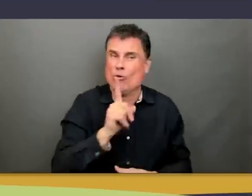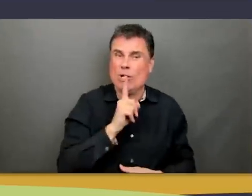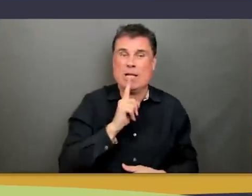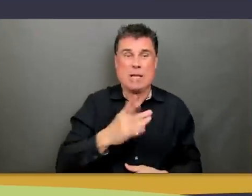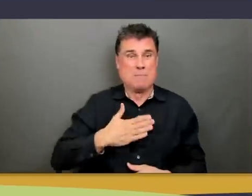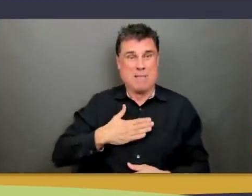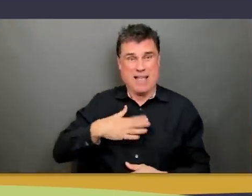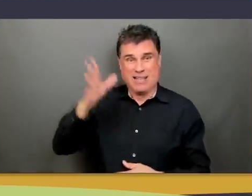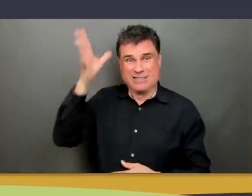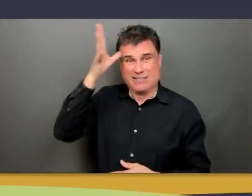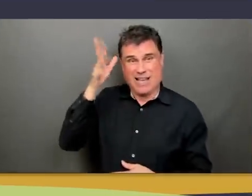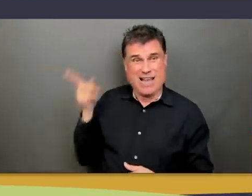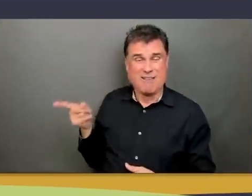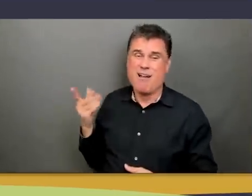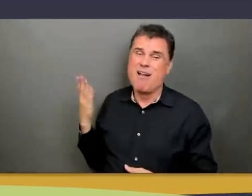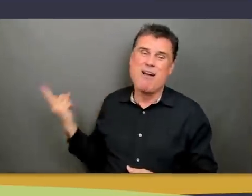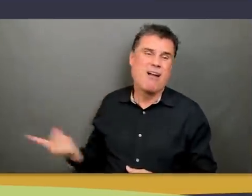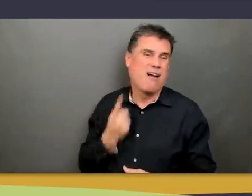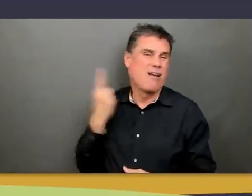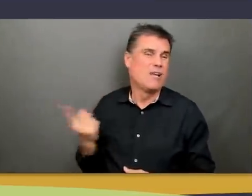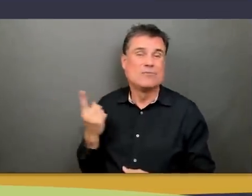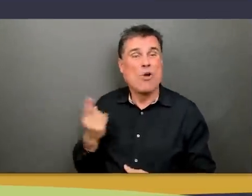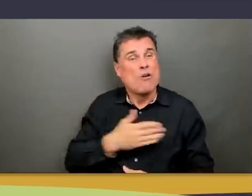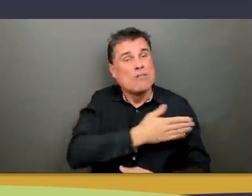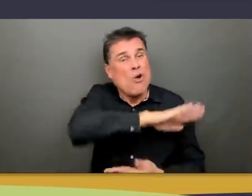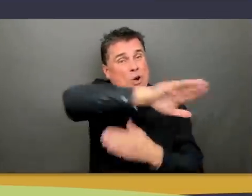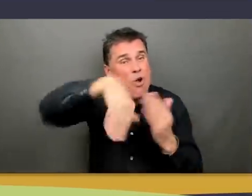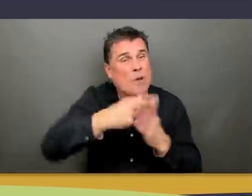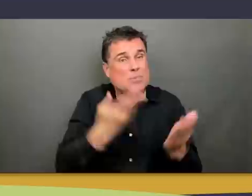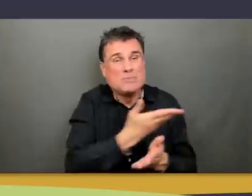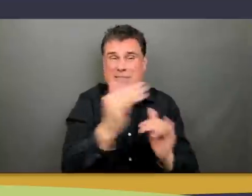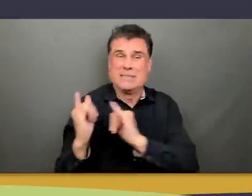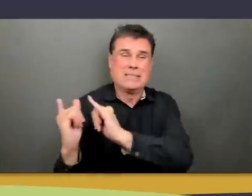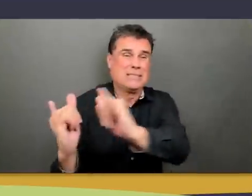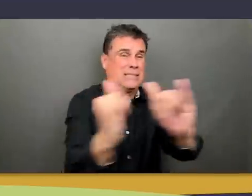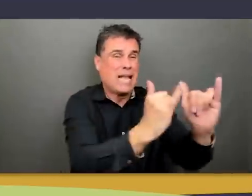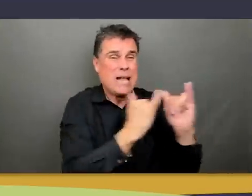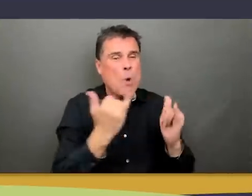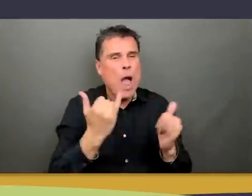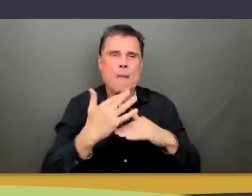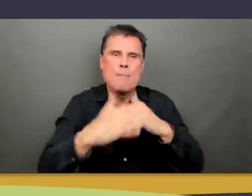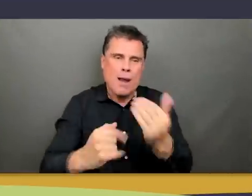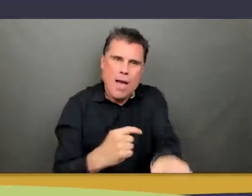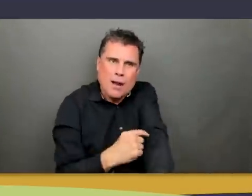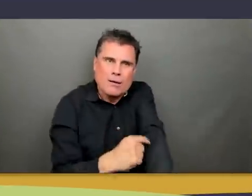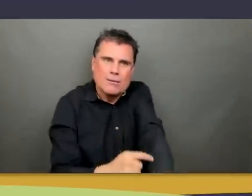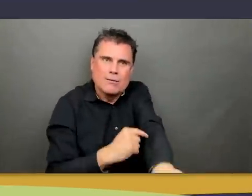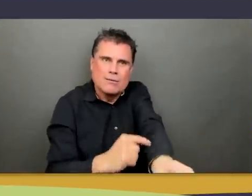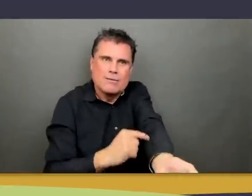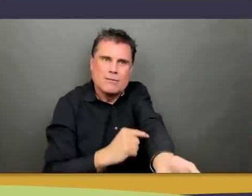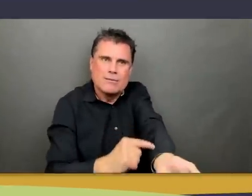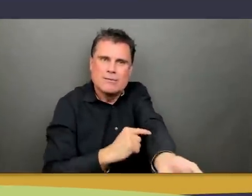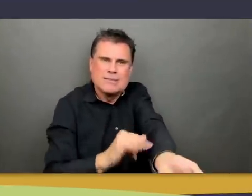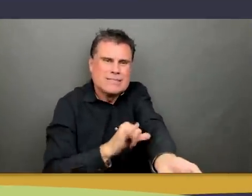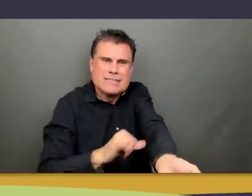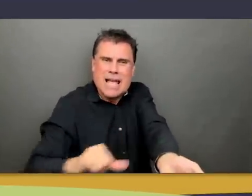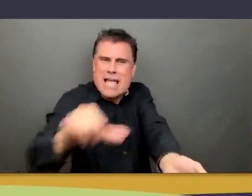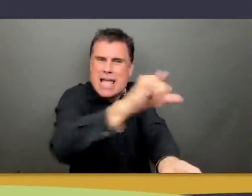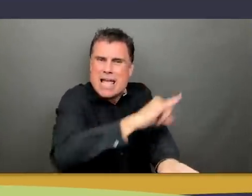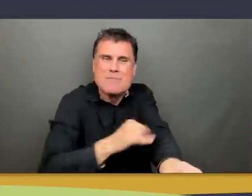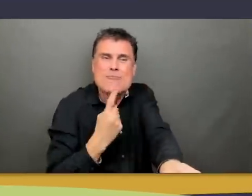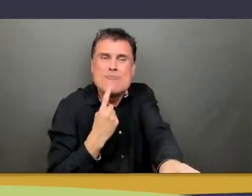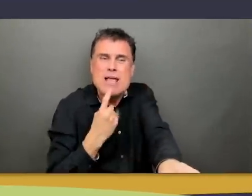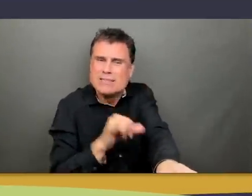different. And I remember we spoke a little bit like that about how it was hard for his generation growing up.